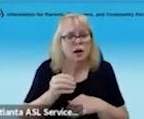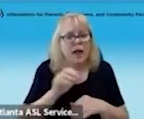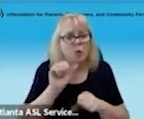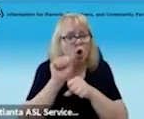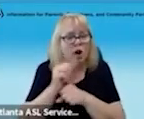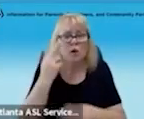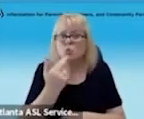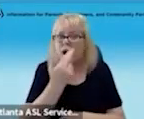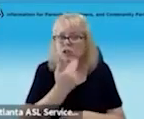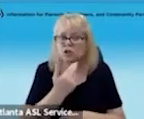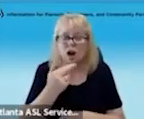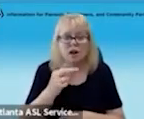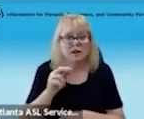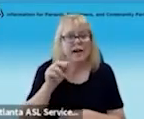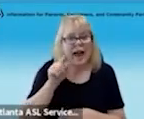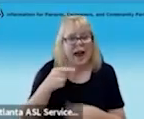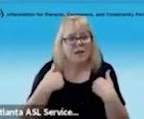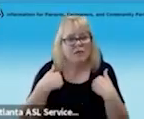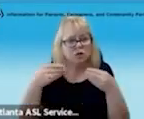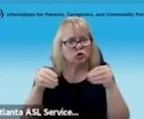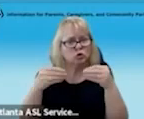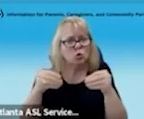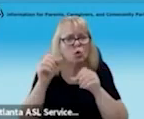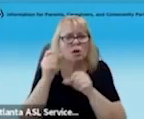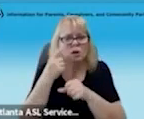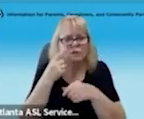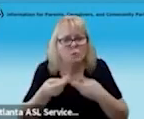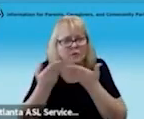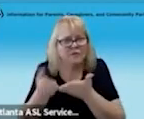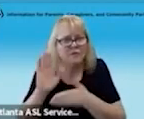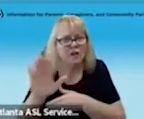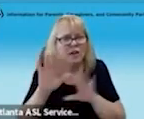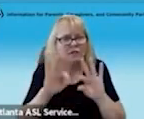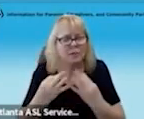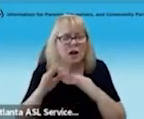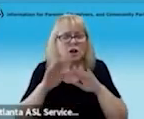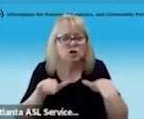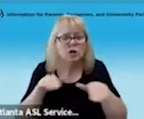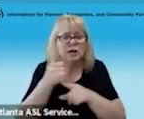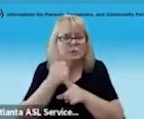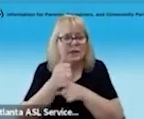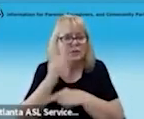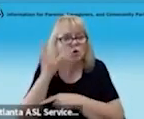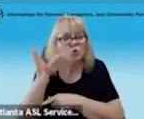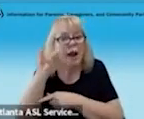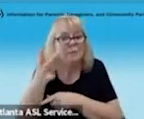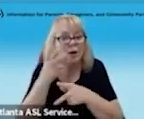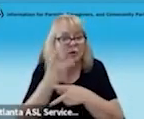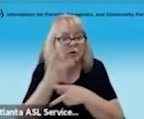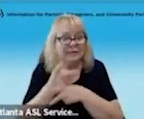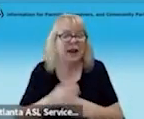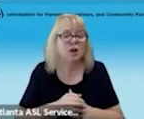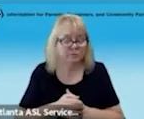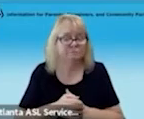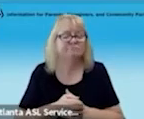For example, the Cambodian community that we work with, the majorities are immigrants and limited English proficient, and they work in restaurants